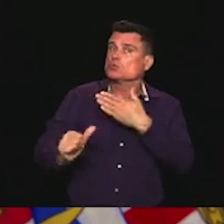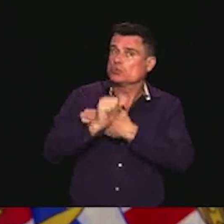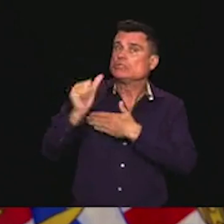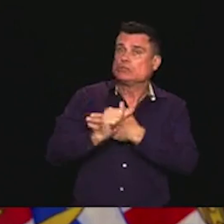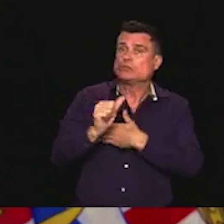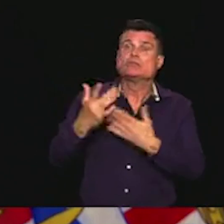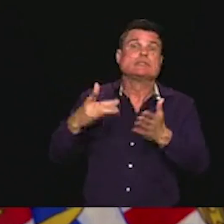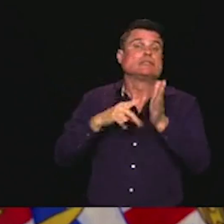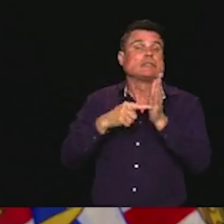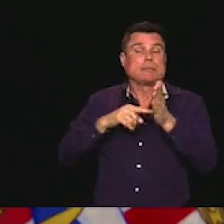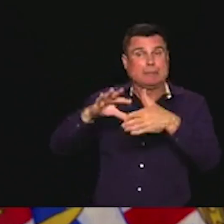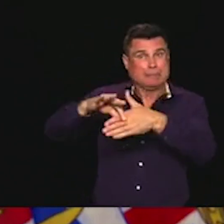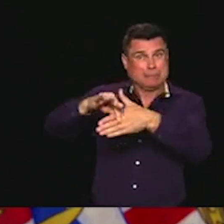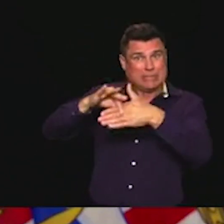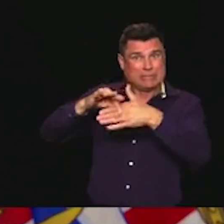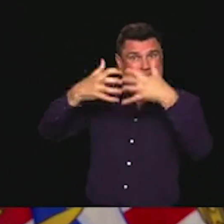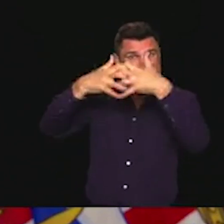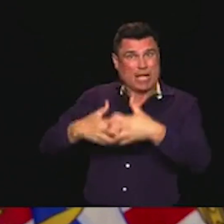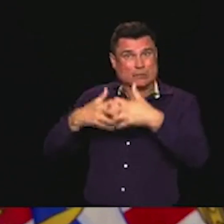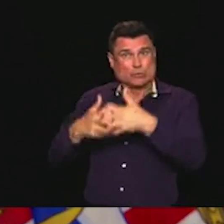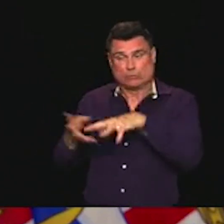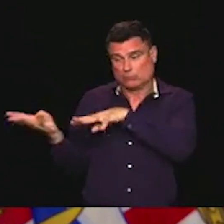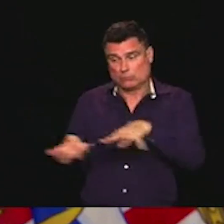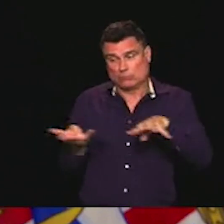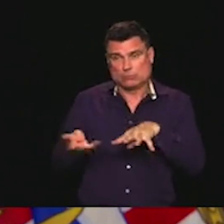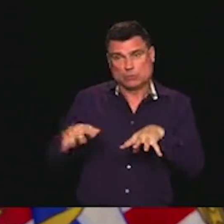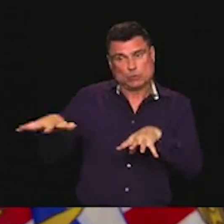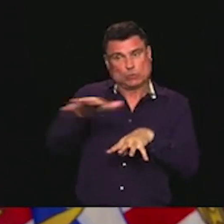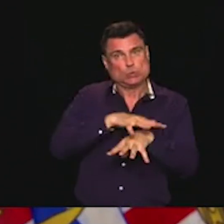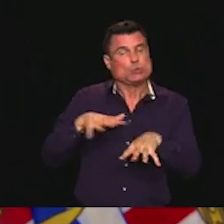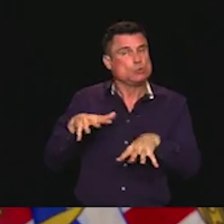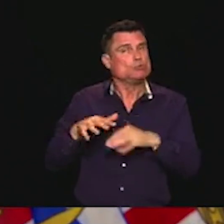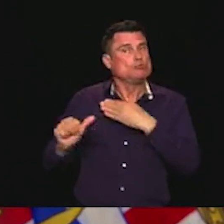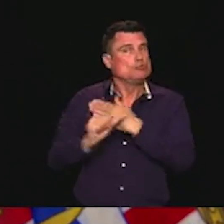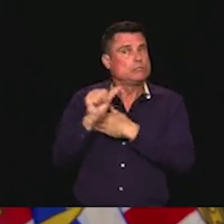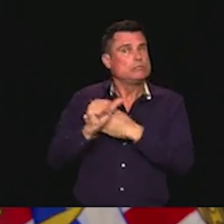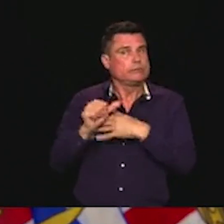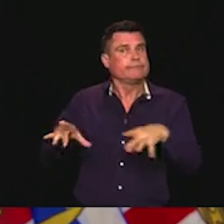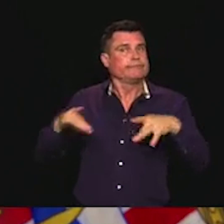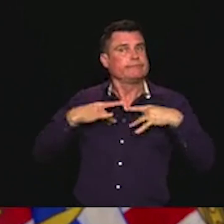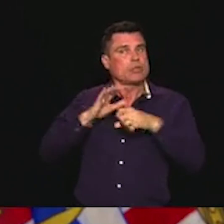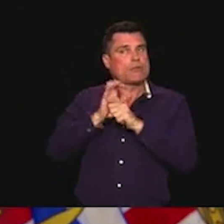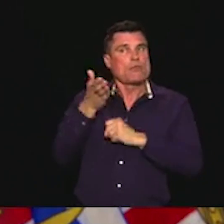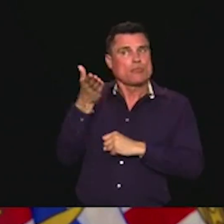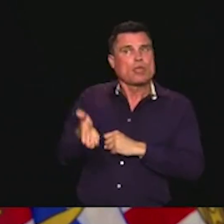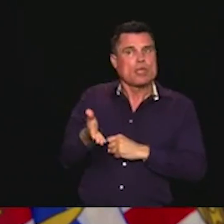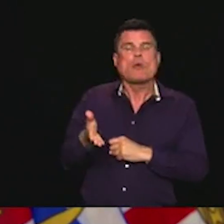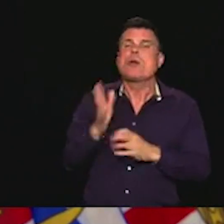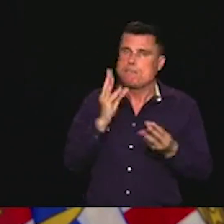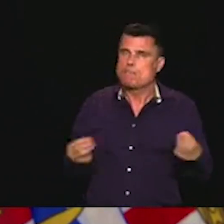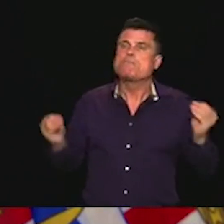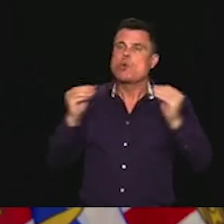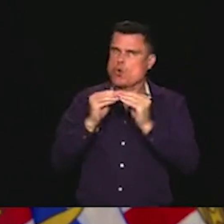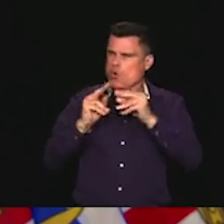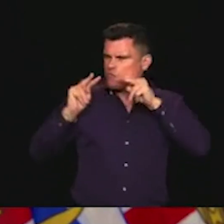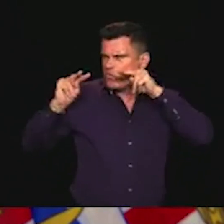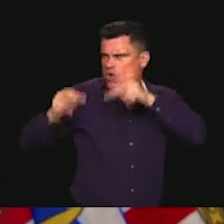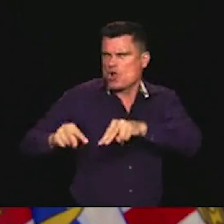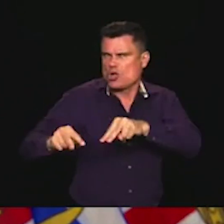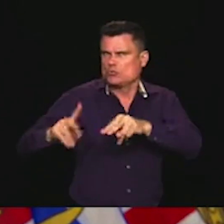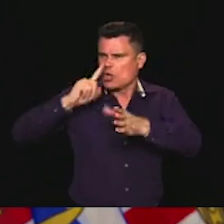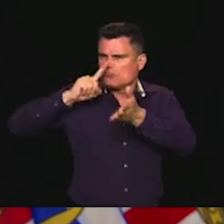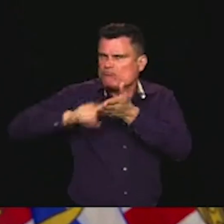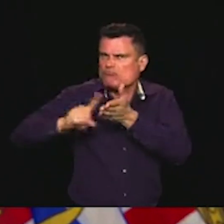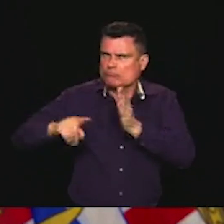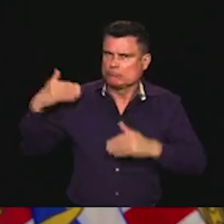processing plants, the meat processing plants, fruit and vegetable places like that, as well. If the public has concerns about how people